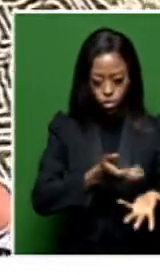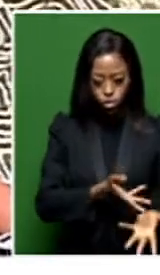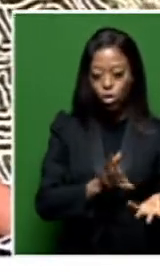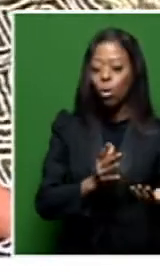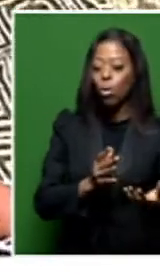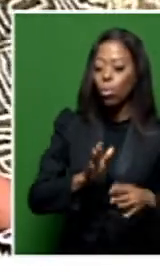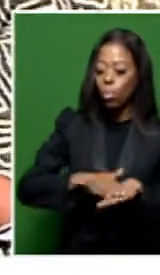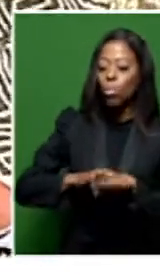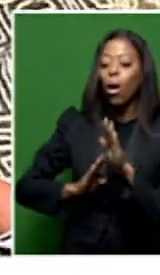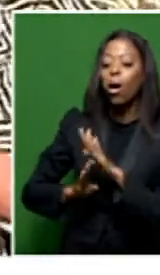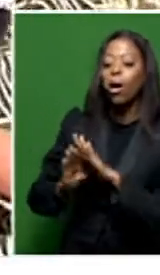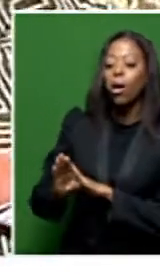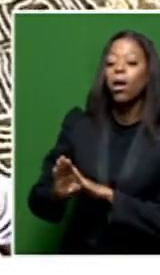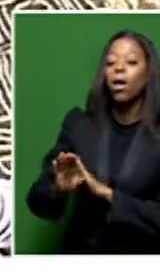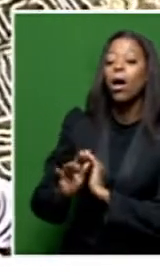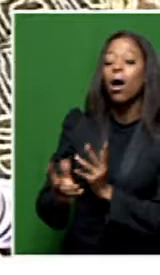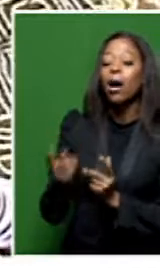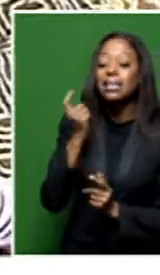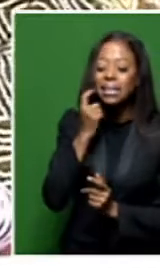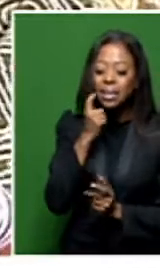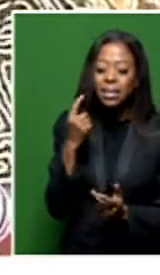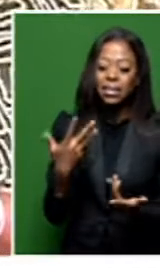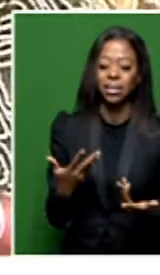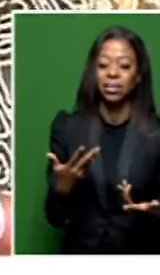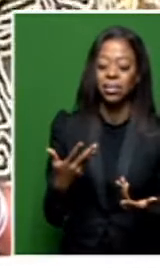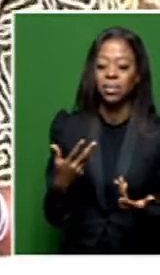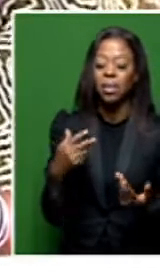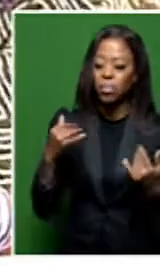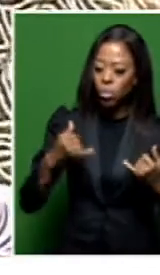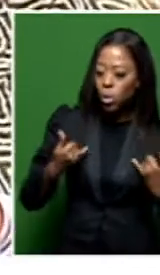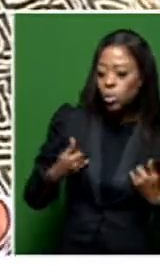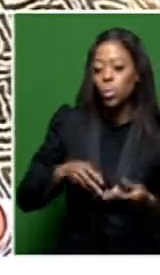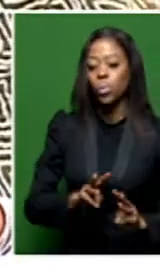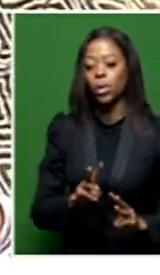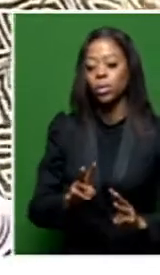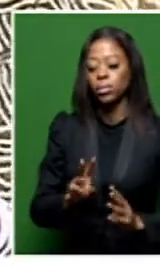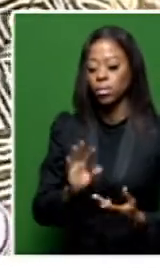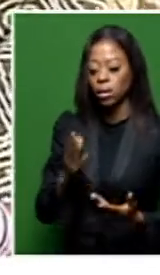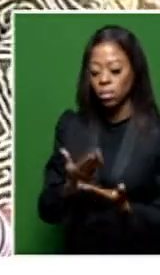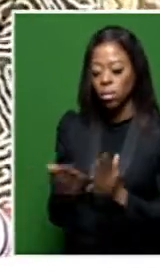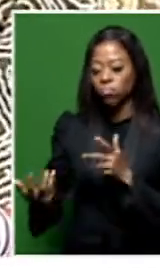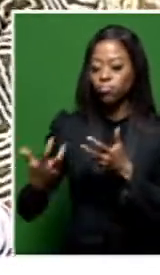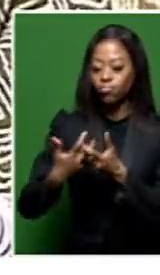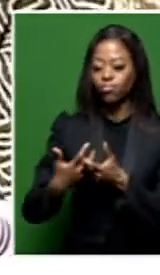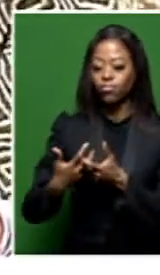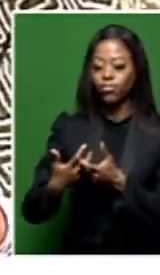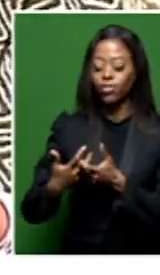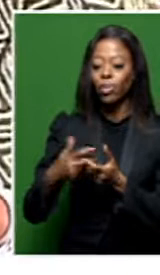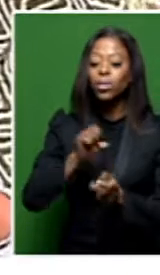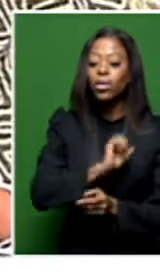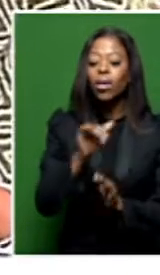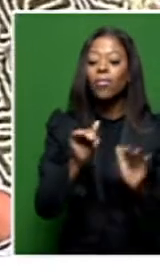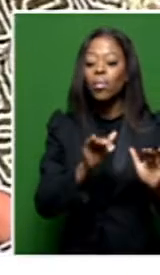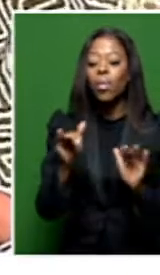ingredients, but also easy, fun, and ways that incorporate who we are now as South Africans. And if